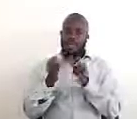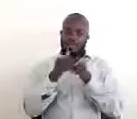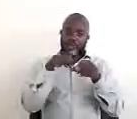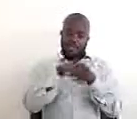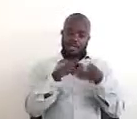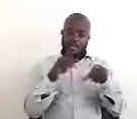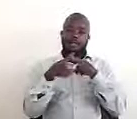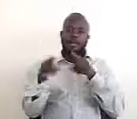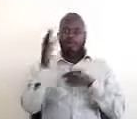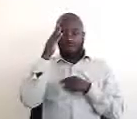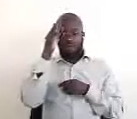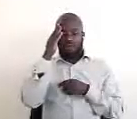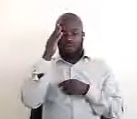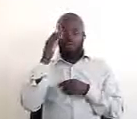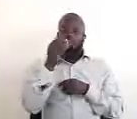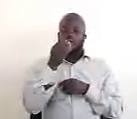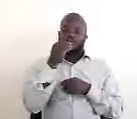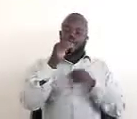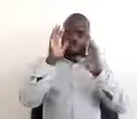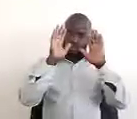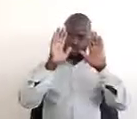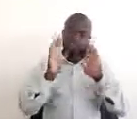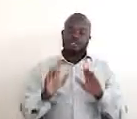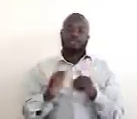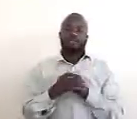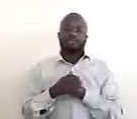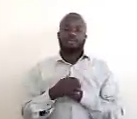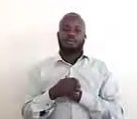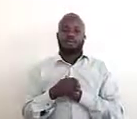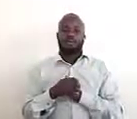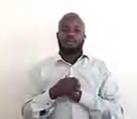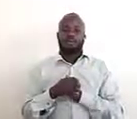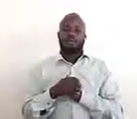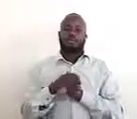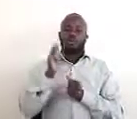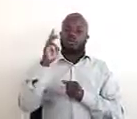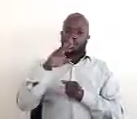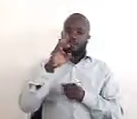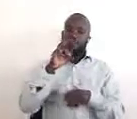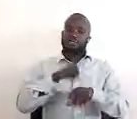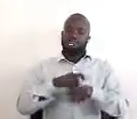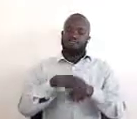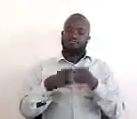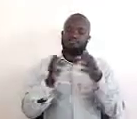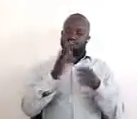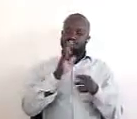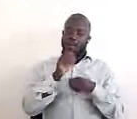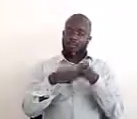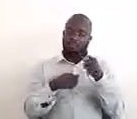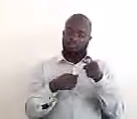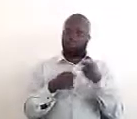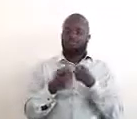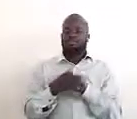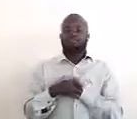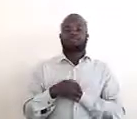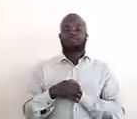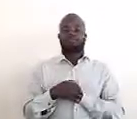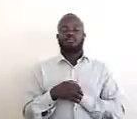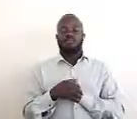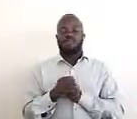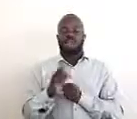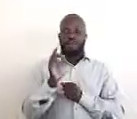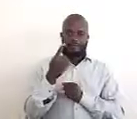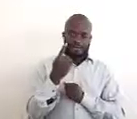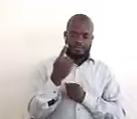that, but we know that nutrition is super important, and so we're going to spend some time talking about it.